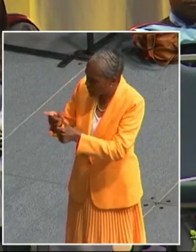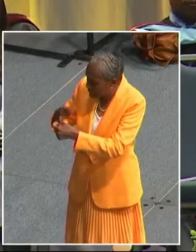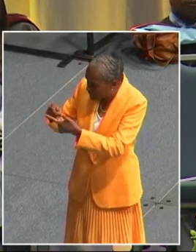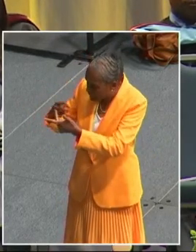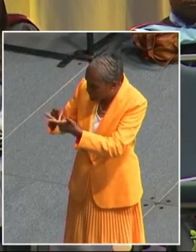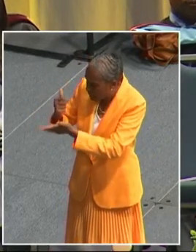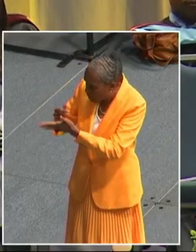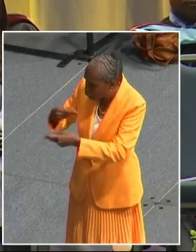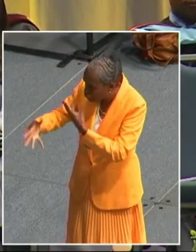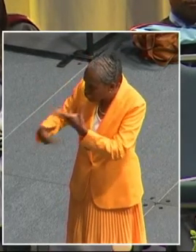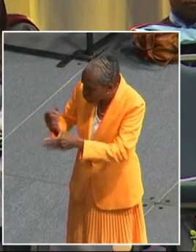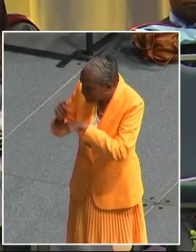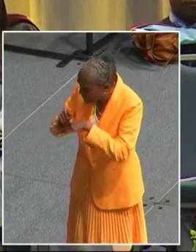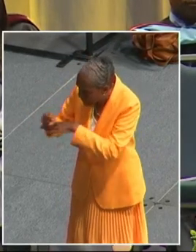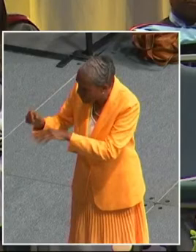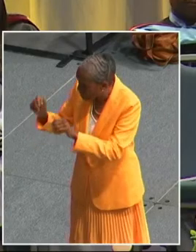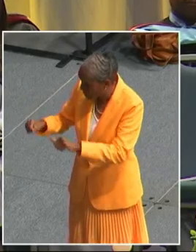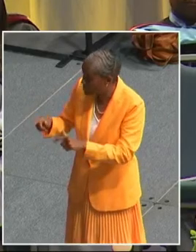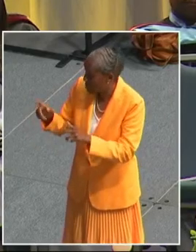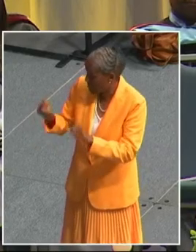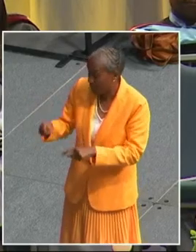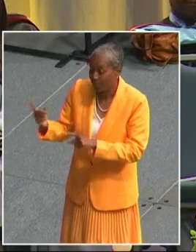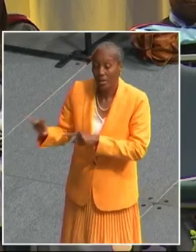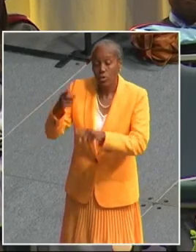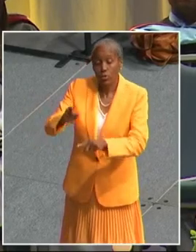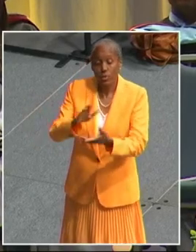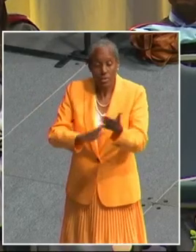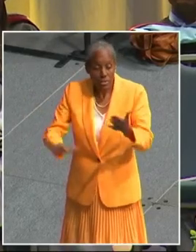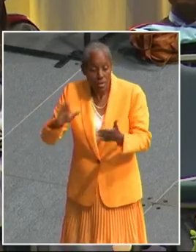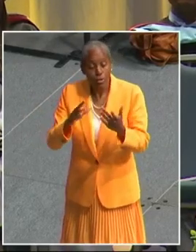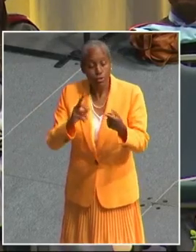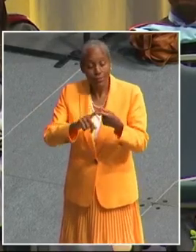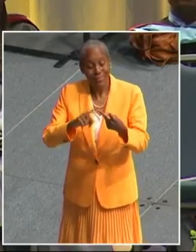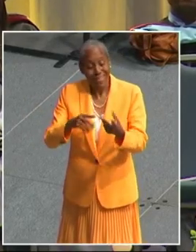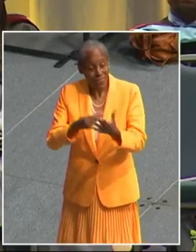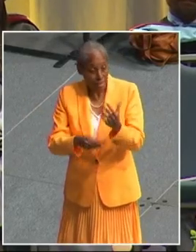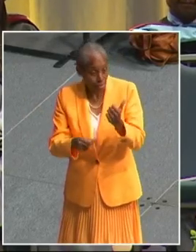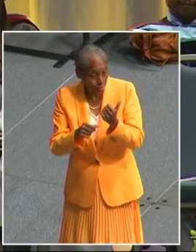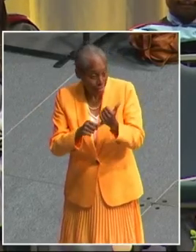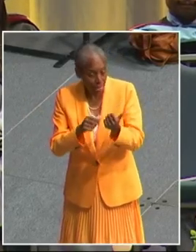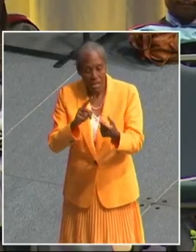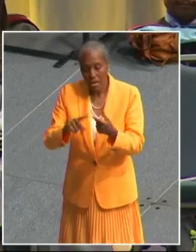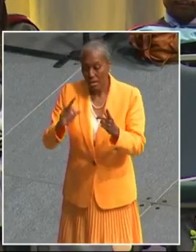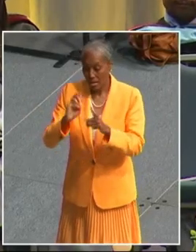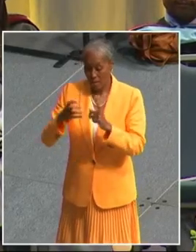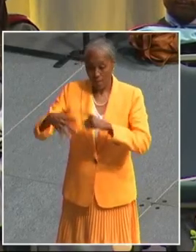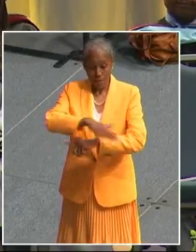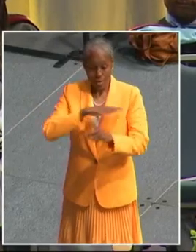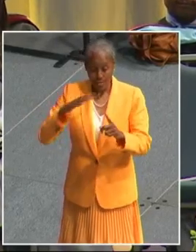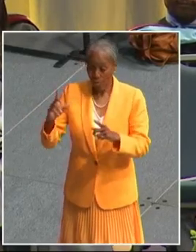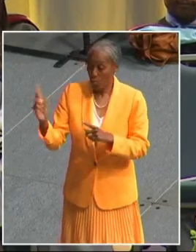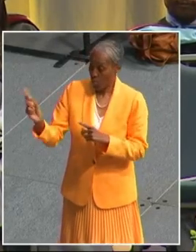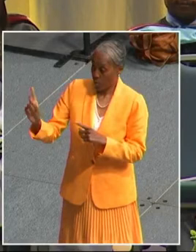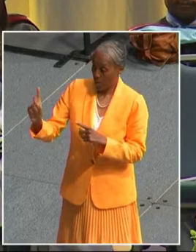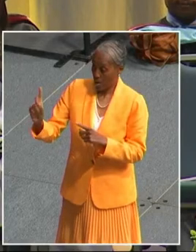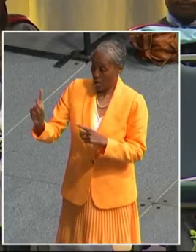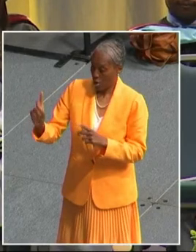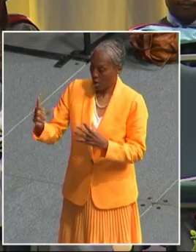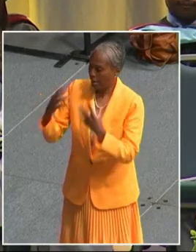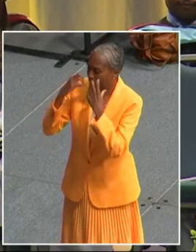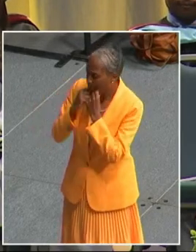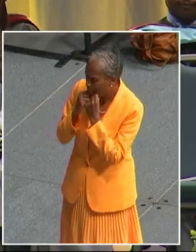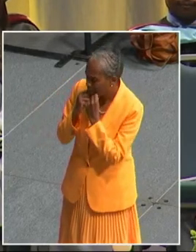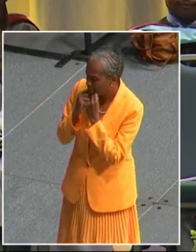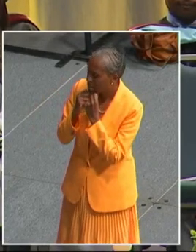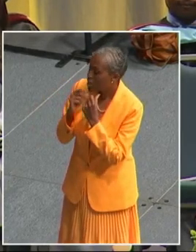to so many. By attending college with financial scholarships in an environment that not only embraced her, but